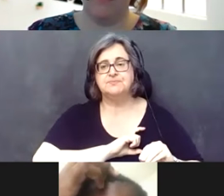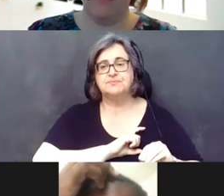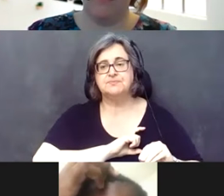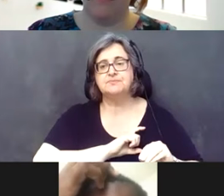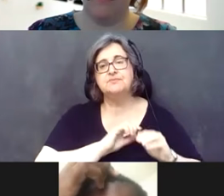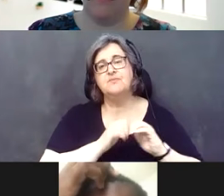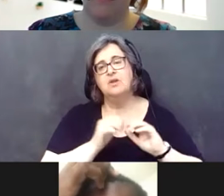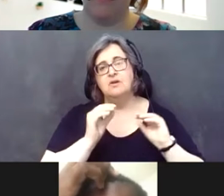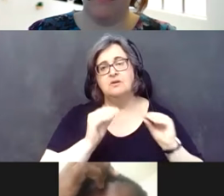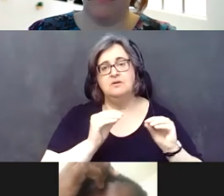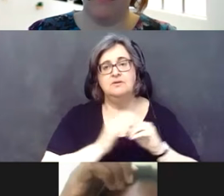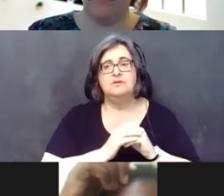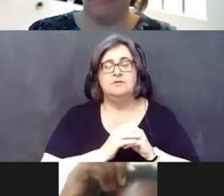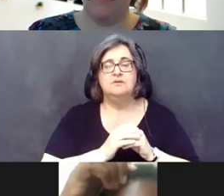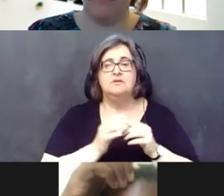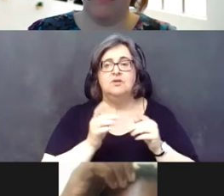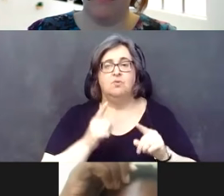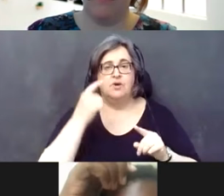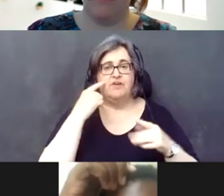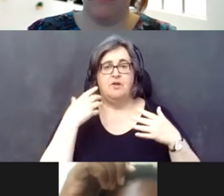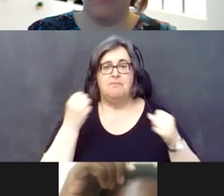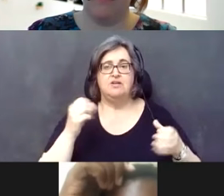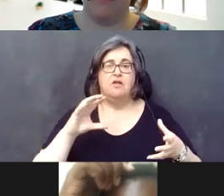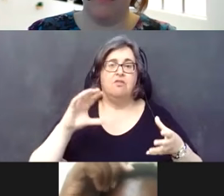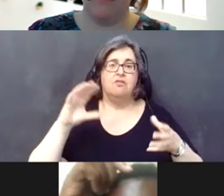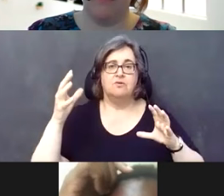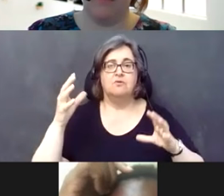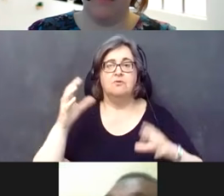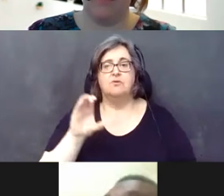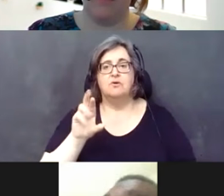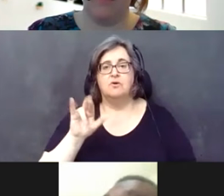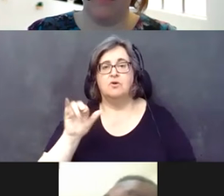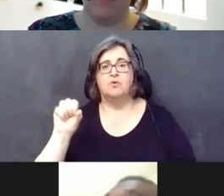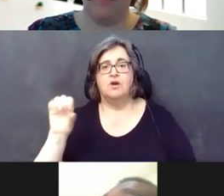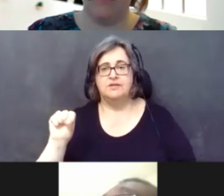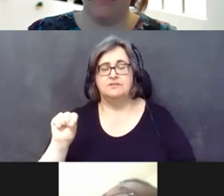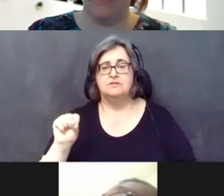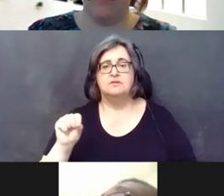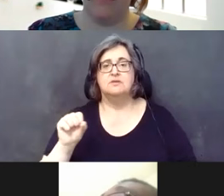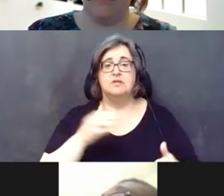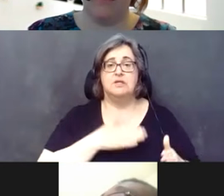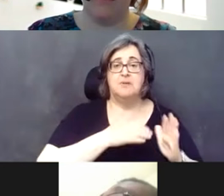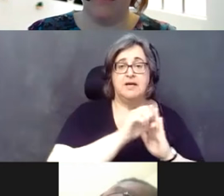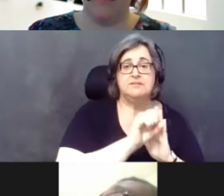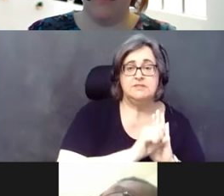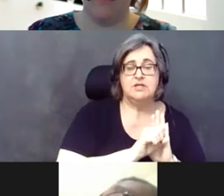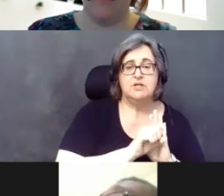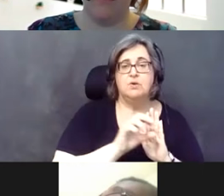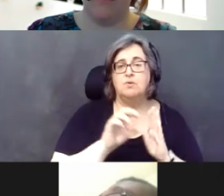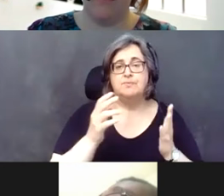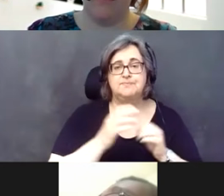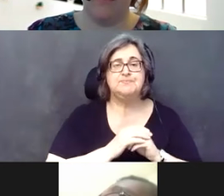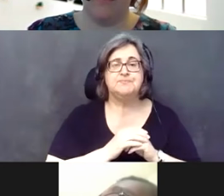to, when we have a mental health crisis in Oregon or something. I